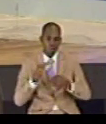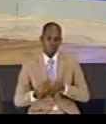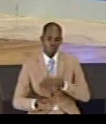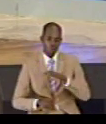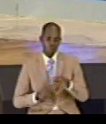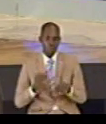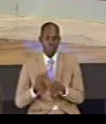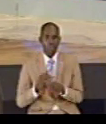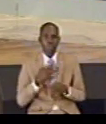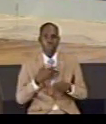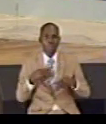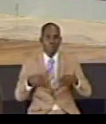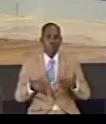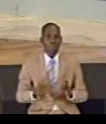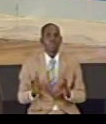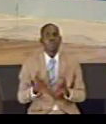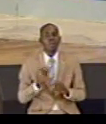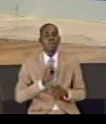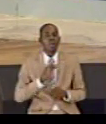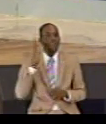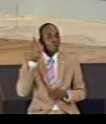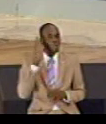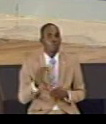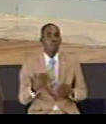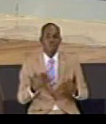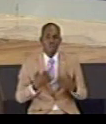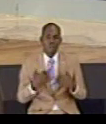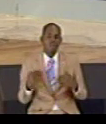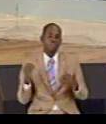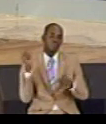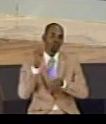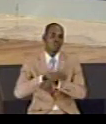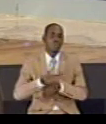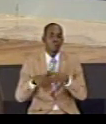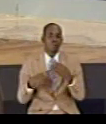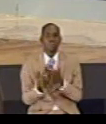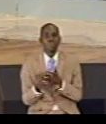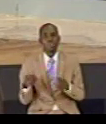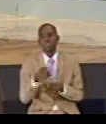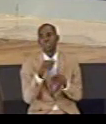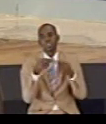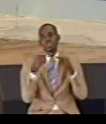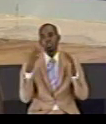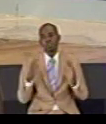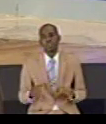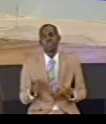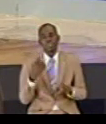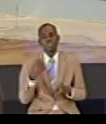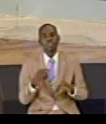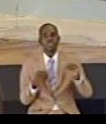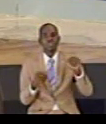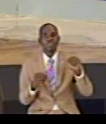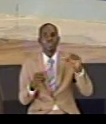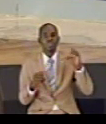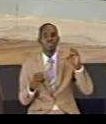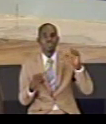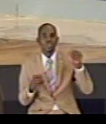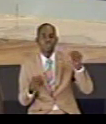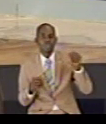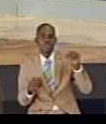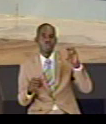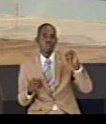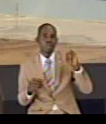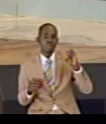I shall soon have subdued their enemies. The Ammonites will conquer